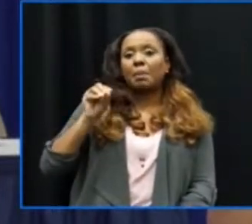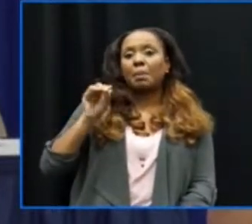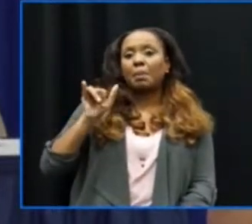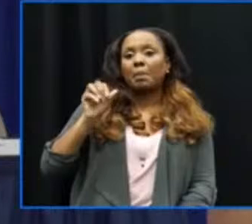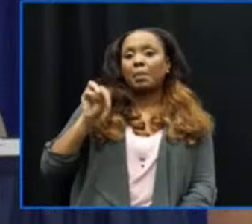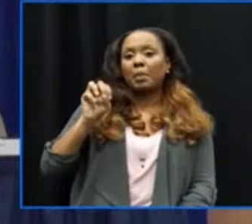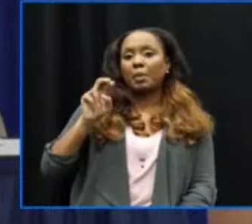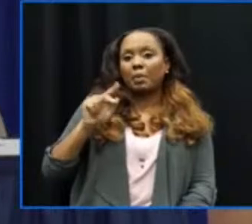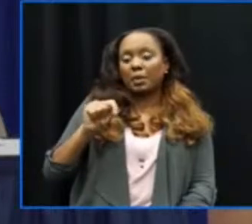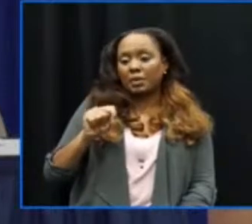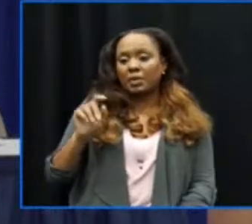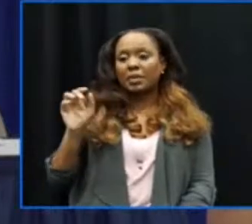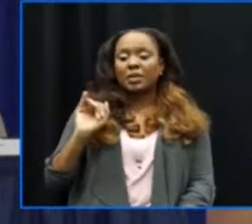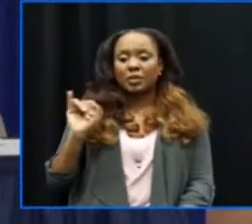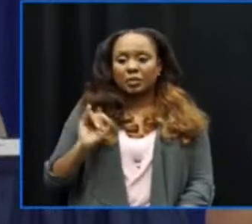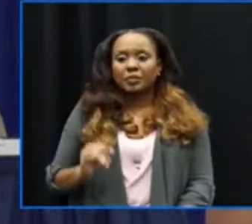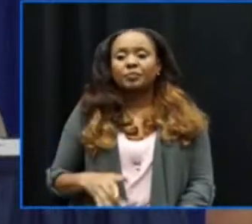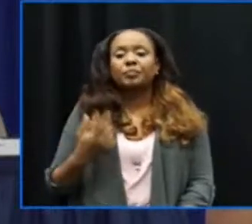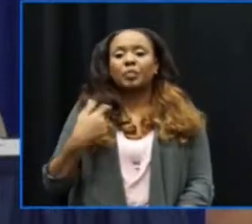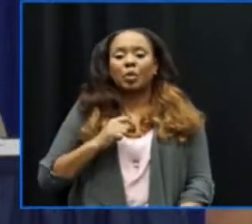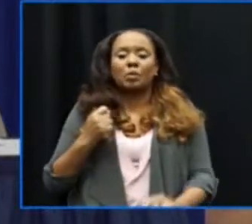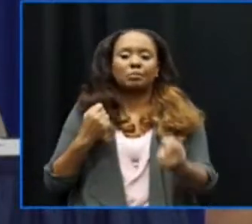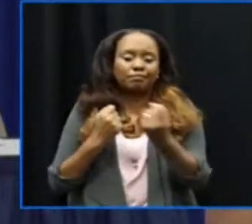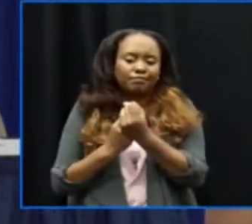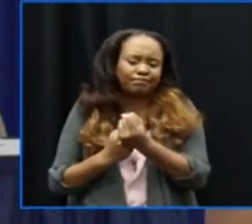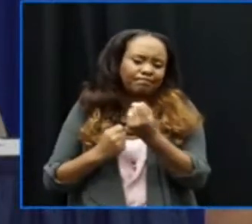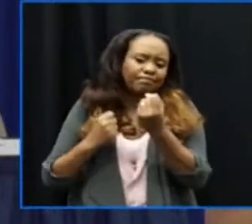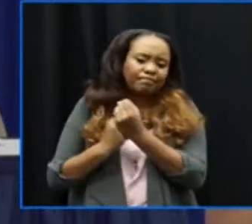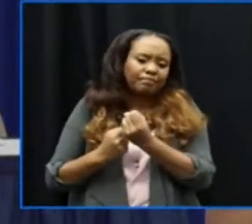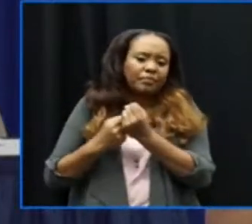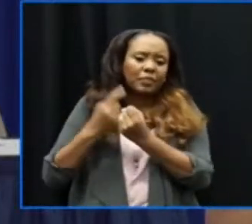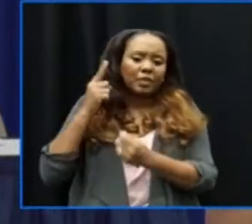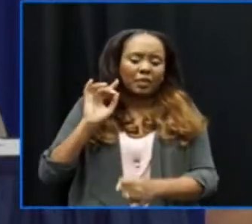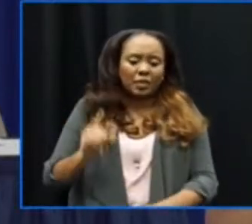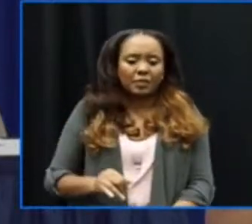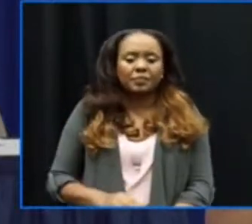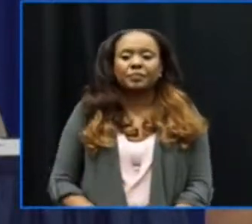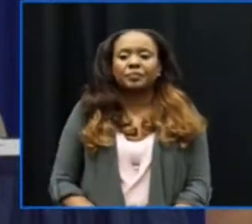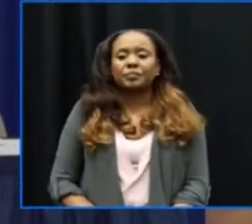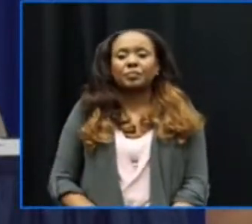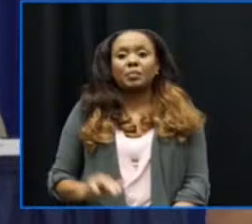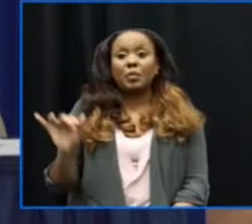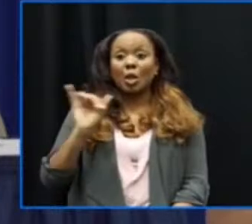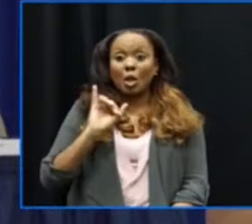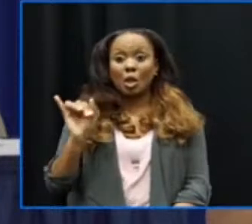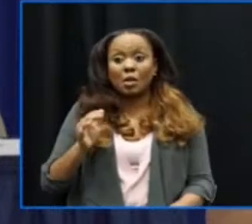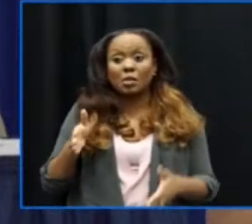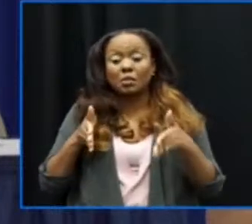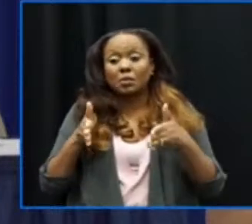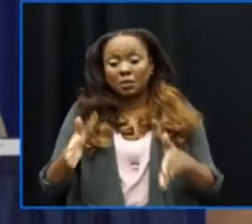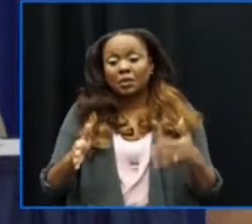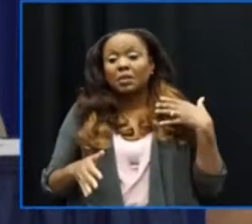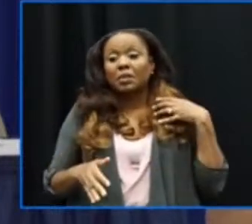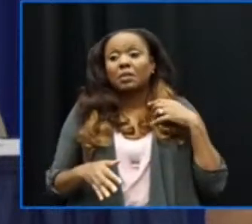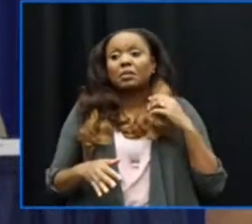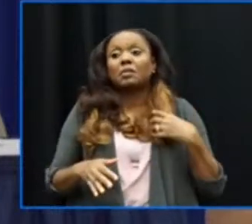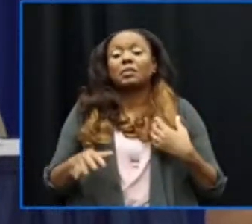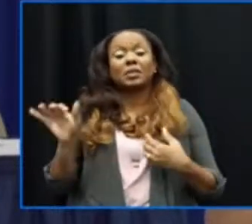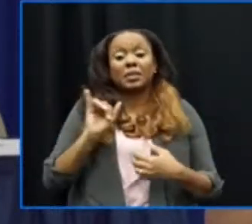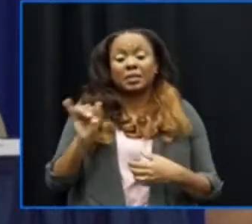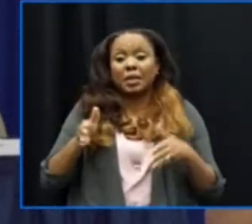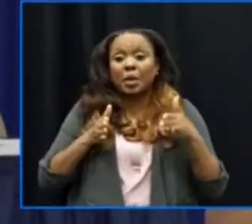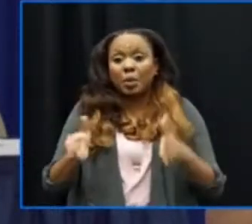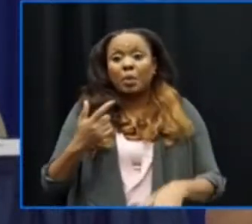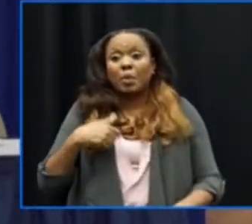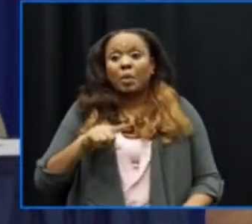the BWU advocated for, along with other unions, in the same way that we had advocated